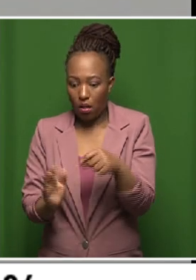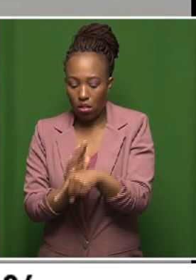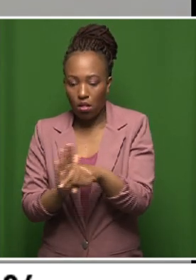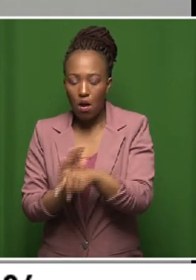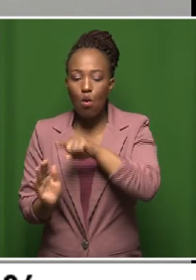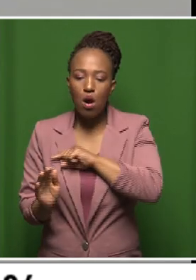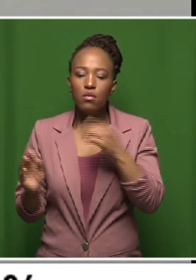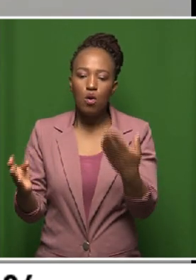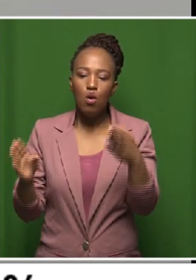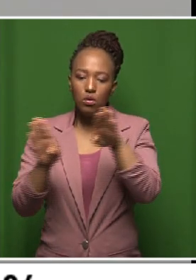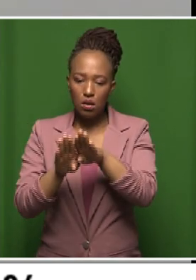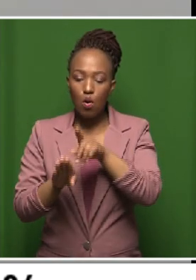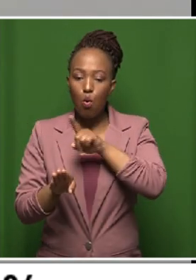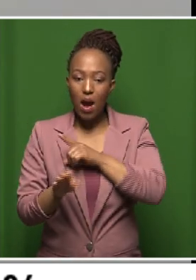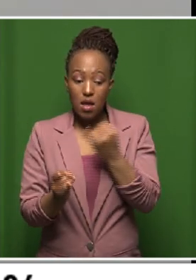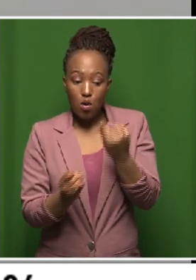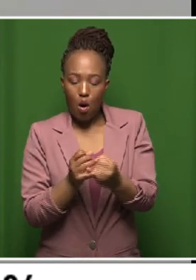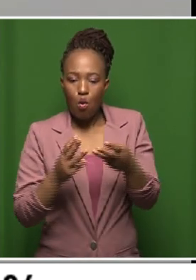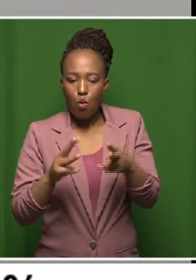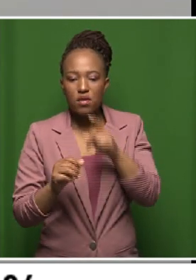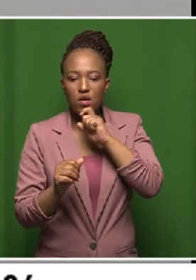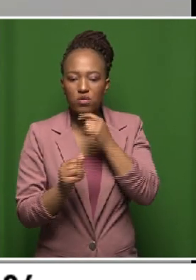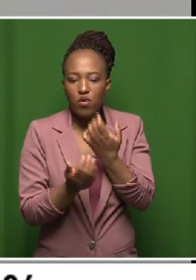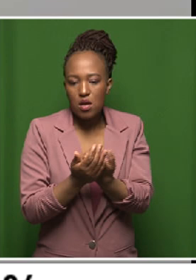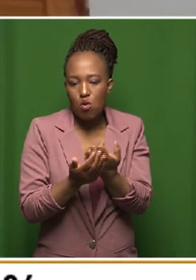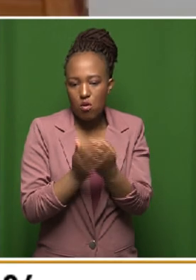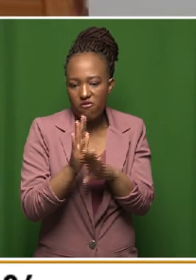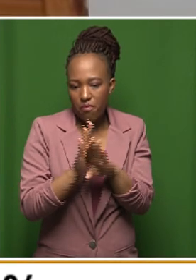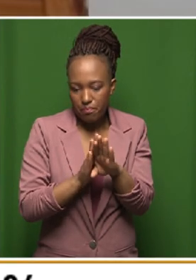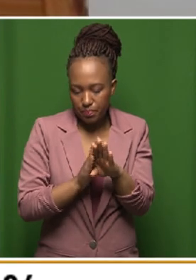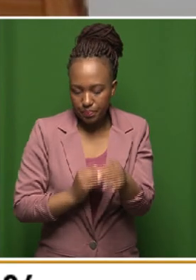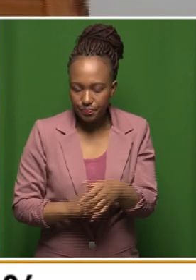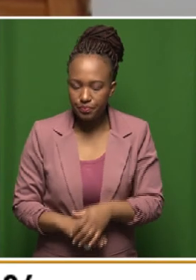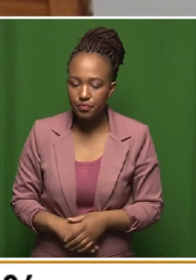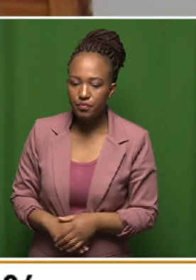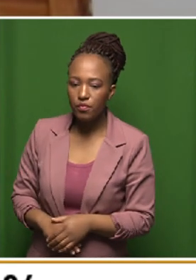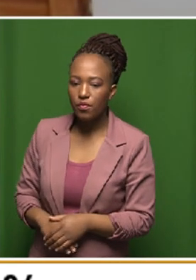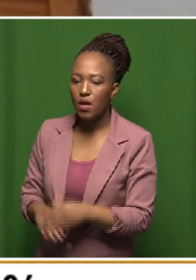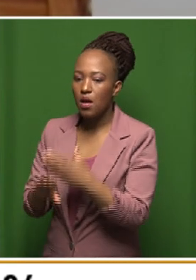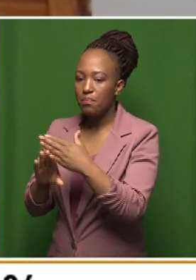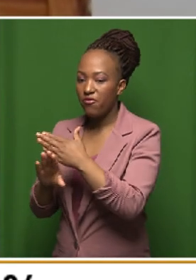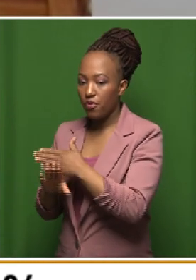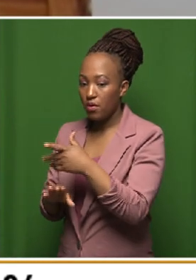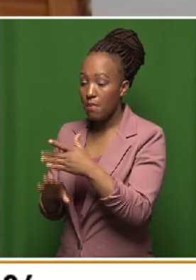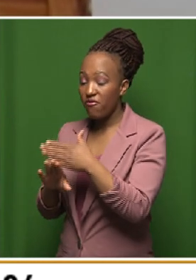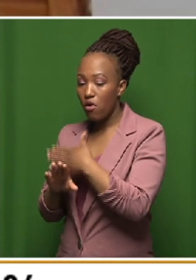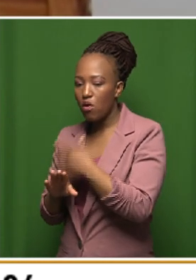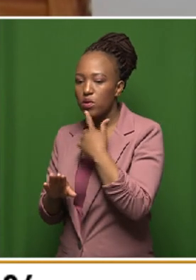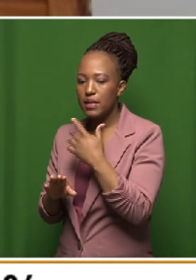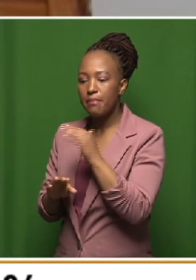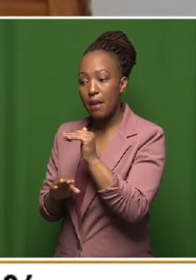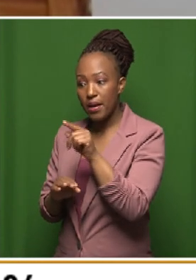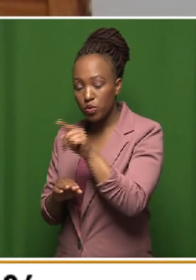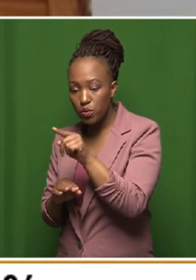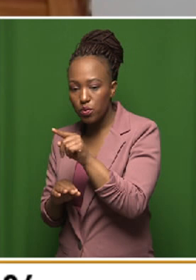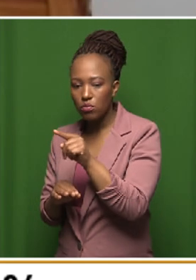we're losing the jobs because of the wrong macroeconomic policies in the country. Just very quickly, as I start saying goodbye to you, we've